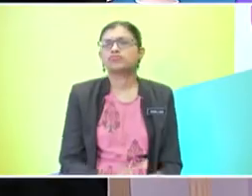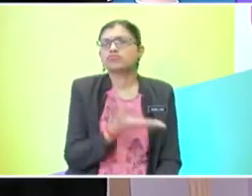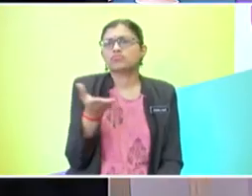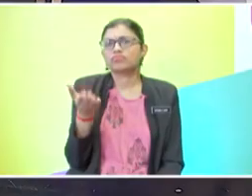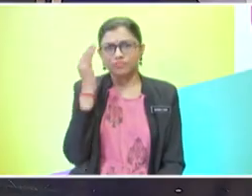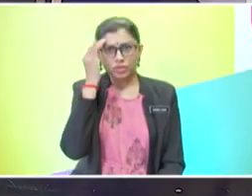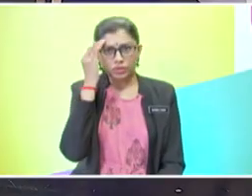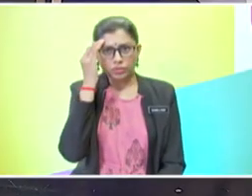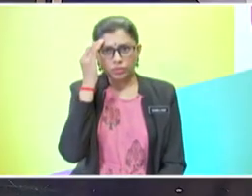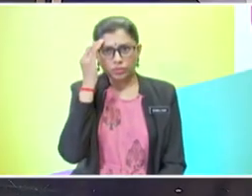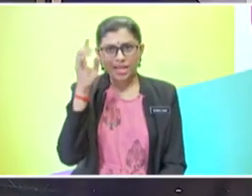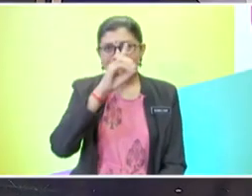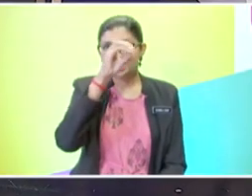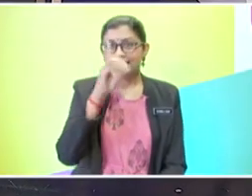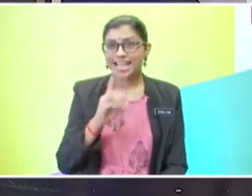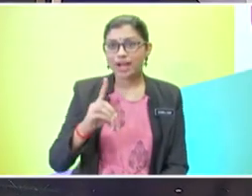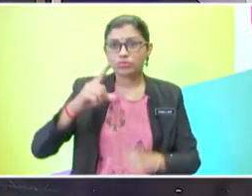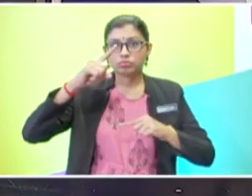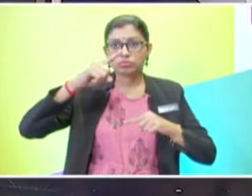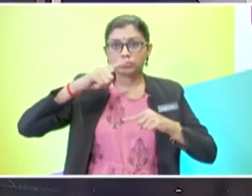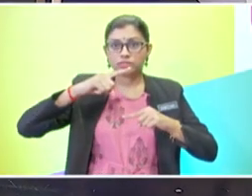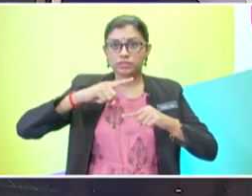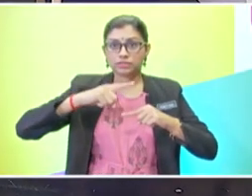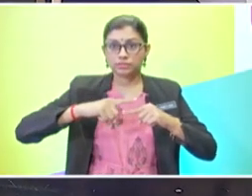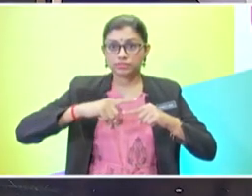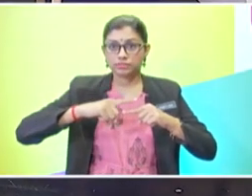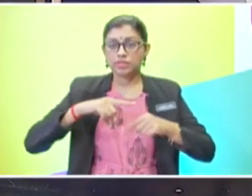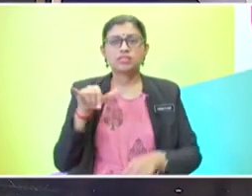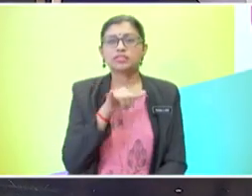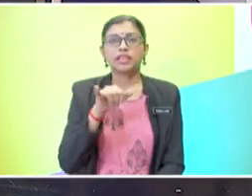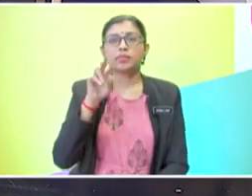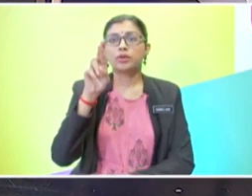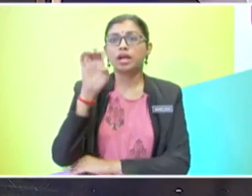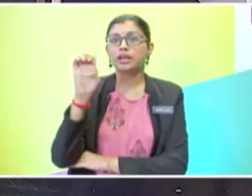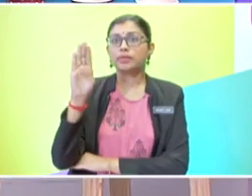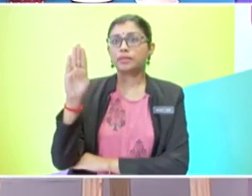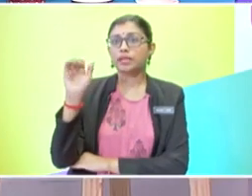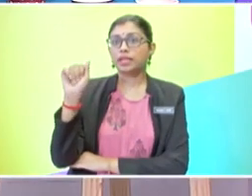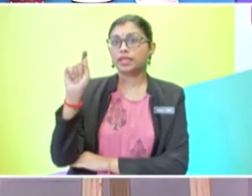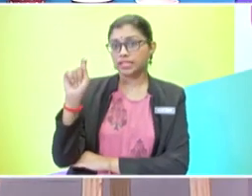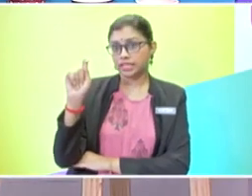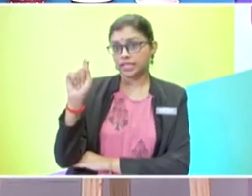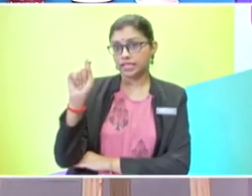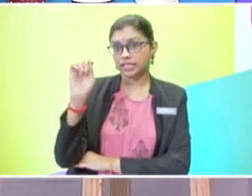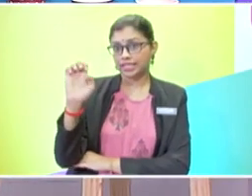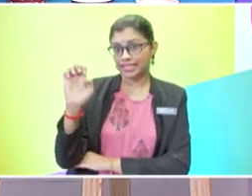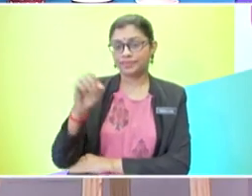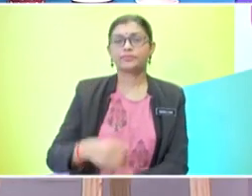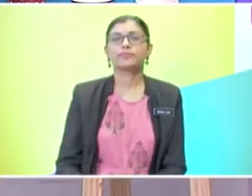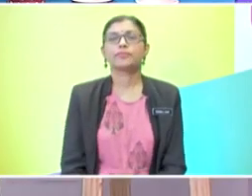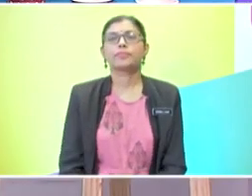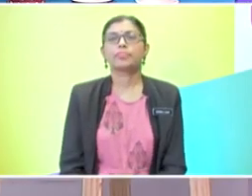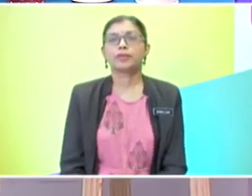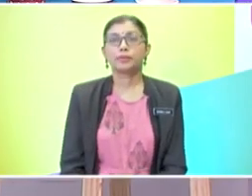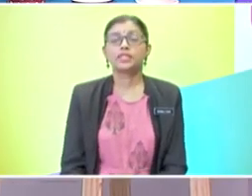I assume that discount and rebates are the same, right? Yeah. Okay, it's a deduction, right? Discount also you